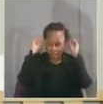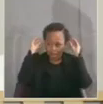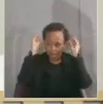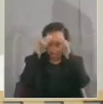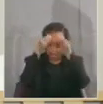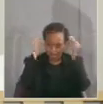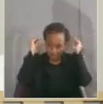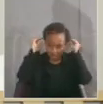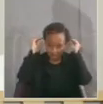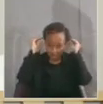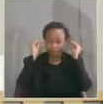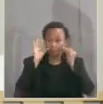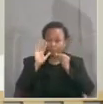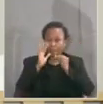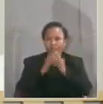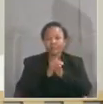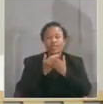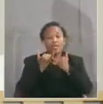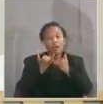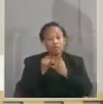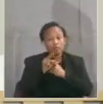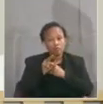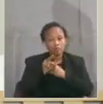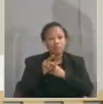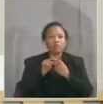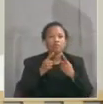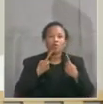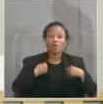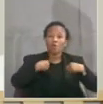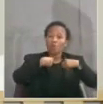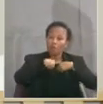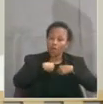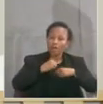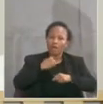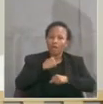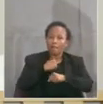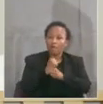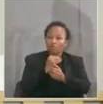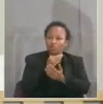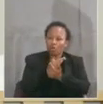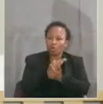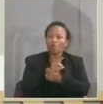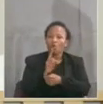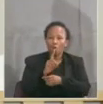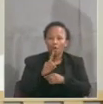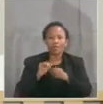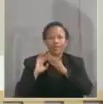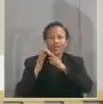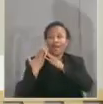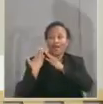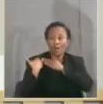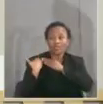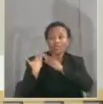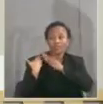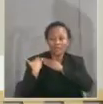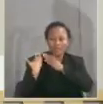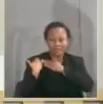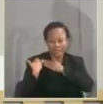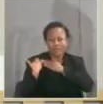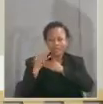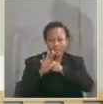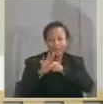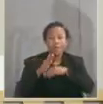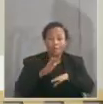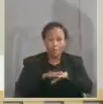The IMC was mandated, as I've said, then to ensure the accountability for these incidents, but most